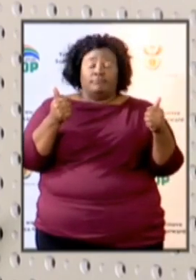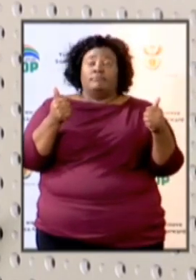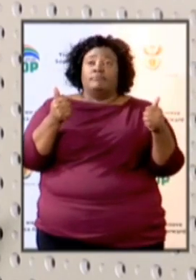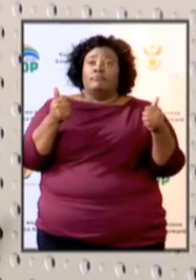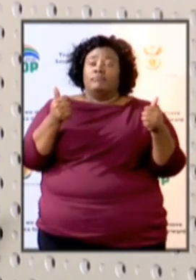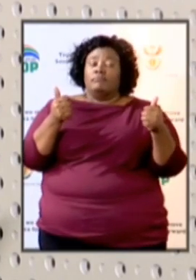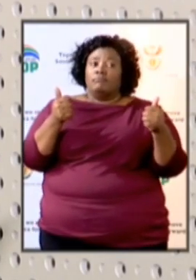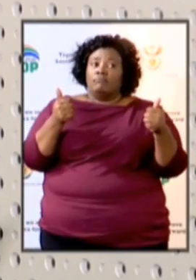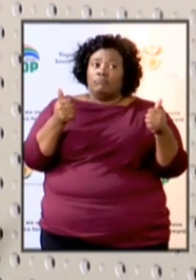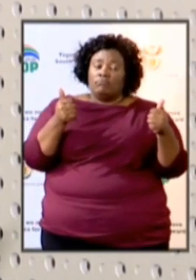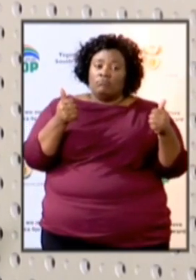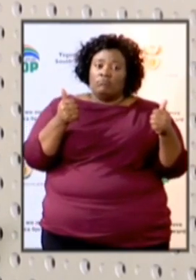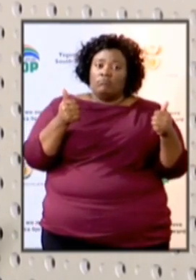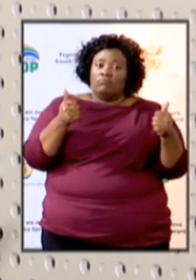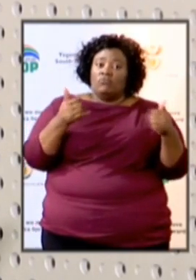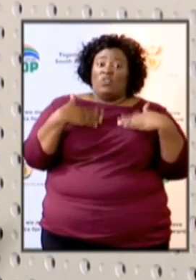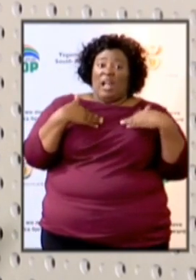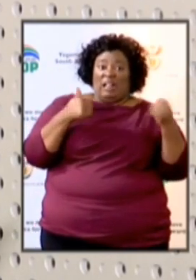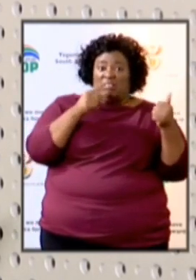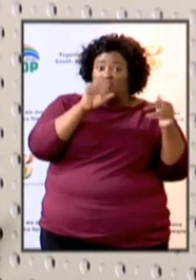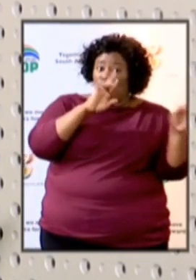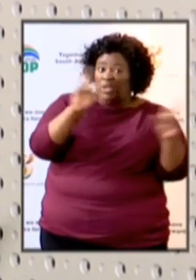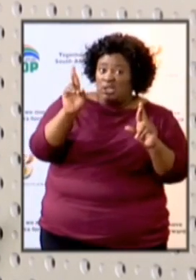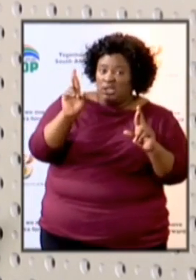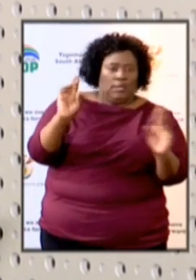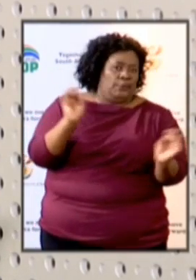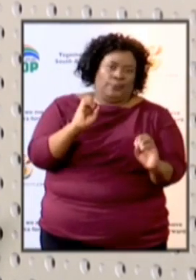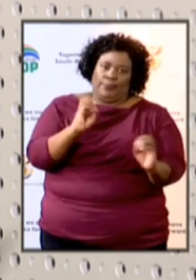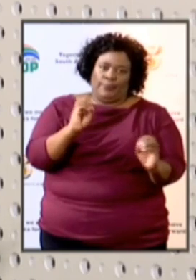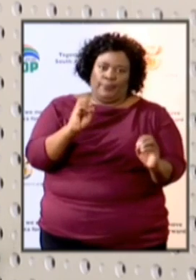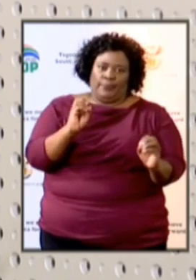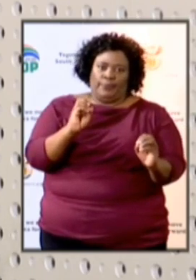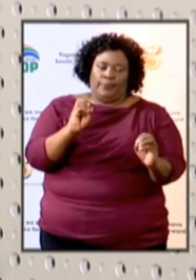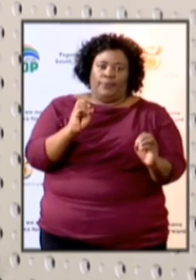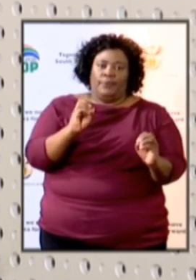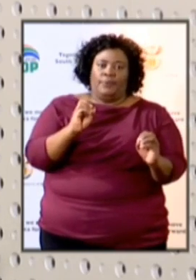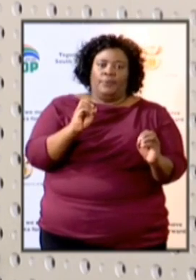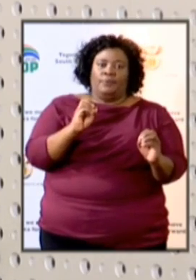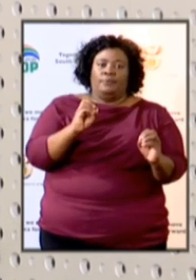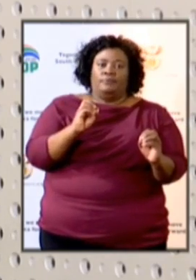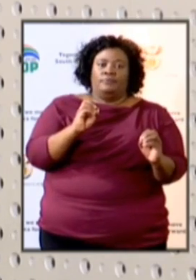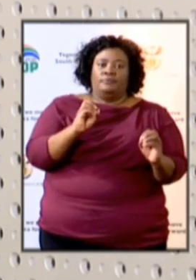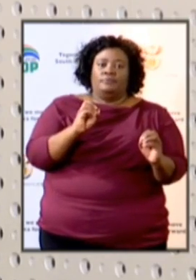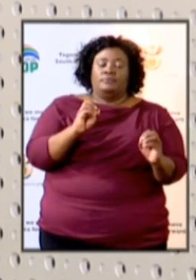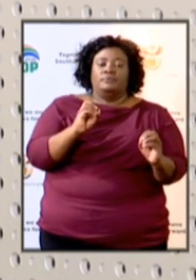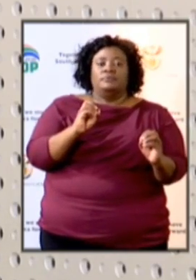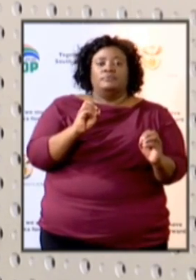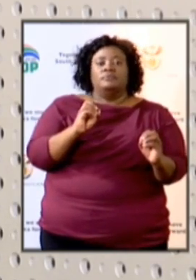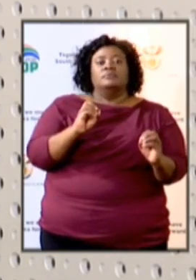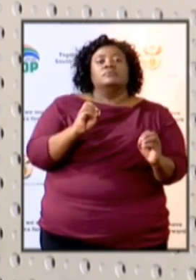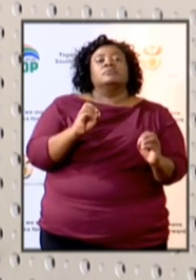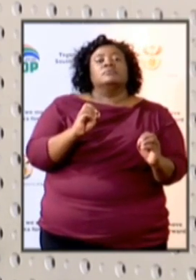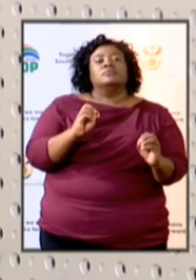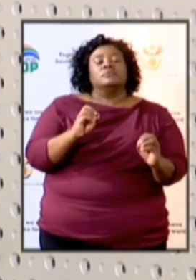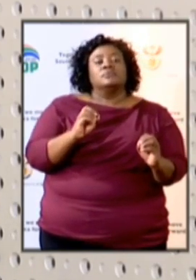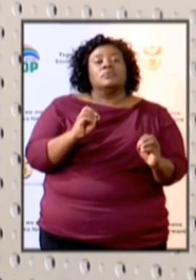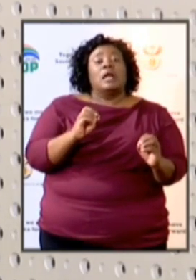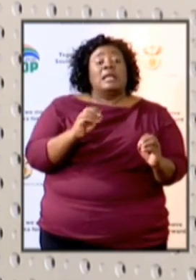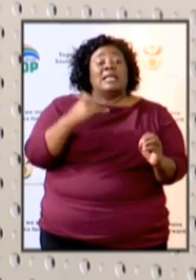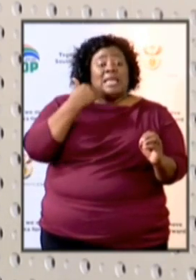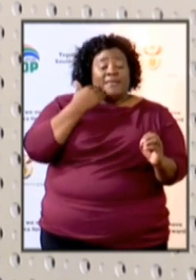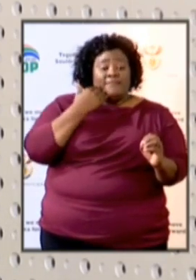is not ready. The low level of readiness should the spread